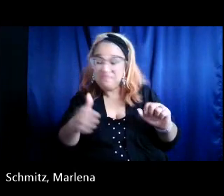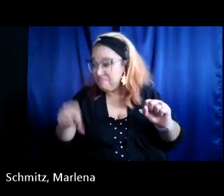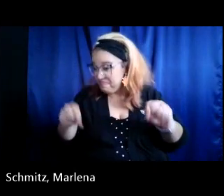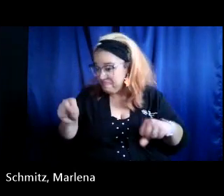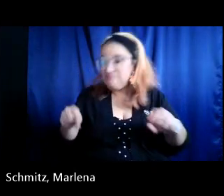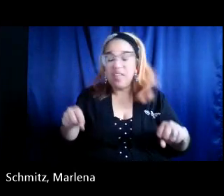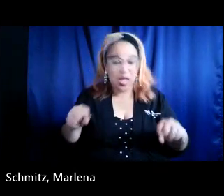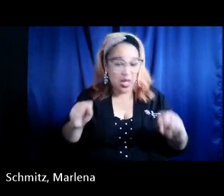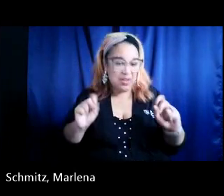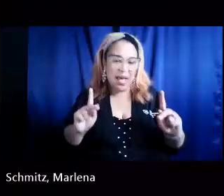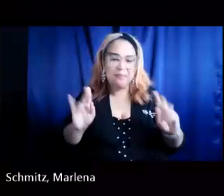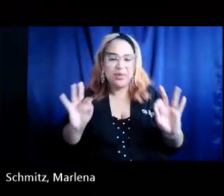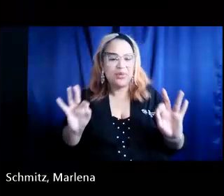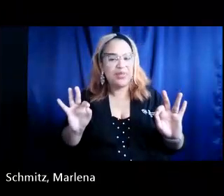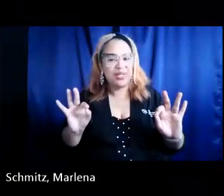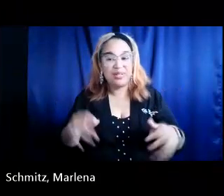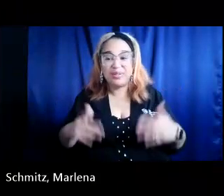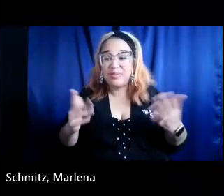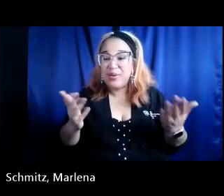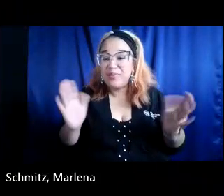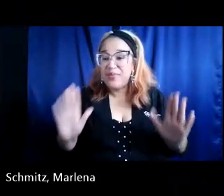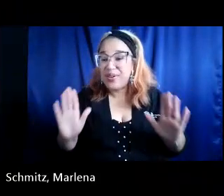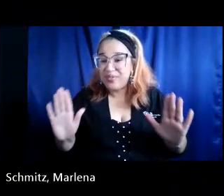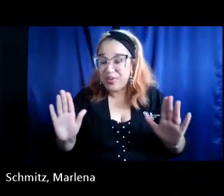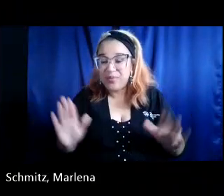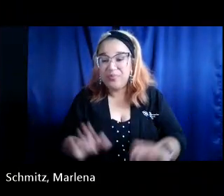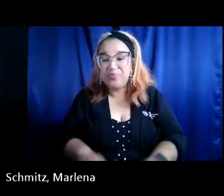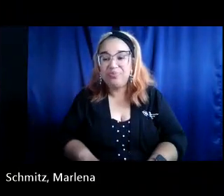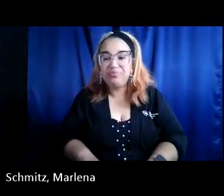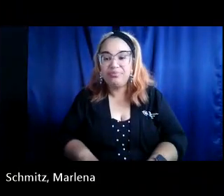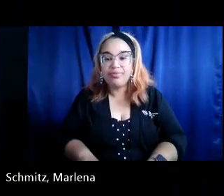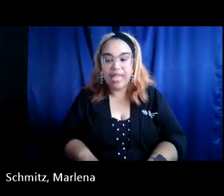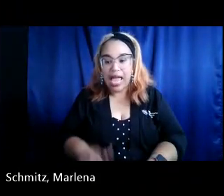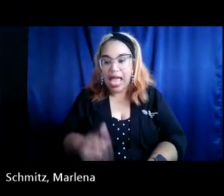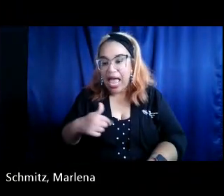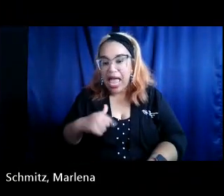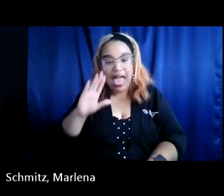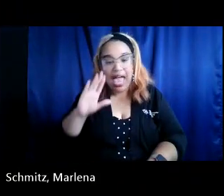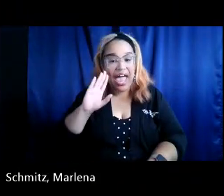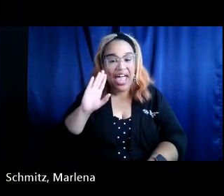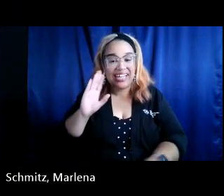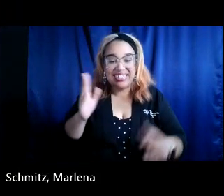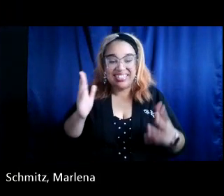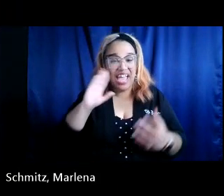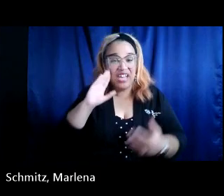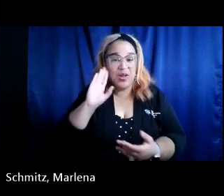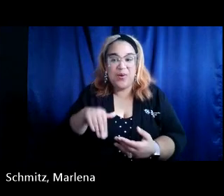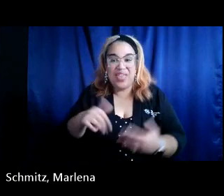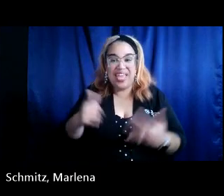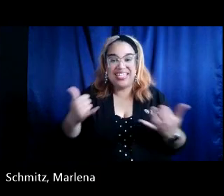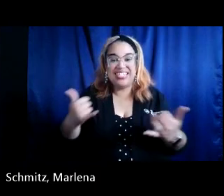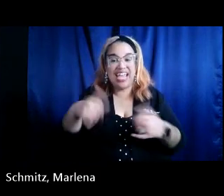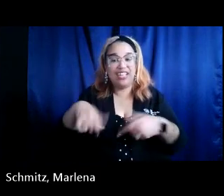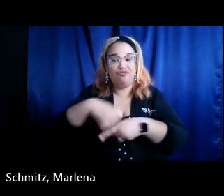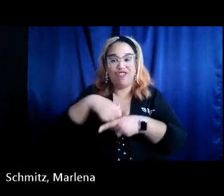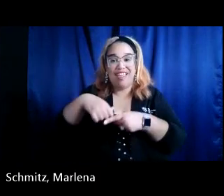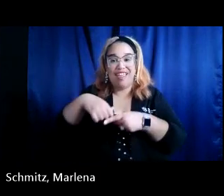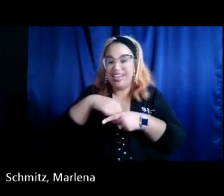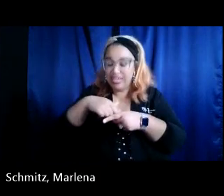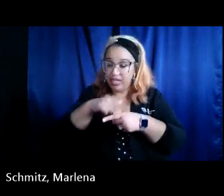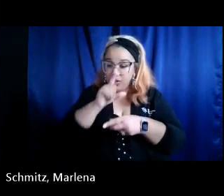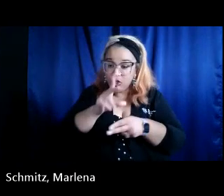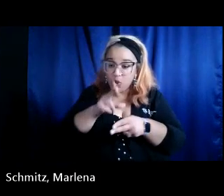perfect. Awesome. Great. So I know we have a short amount of time right now to learn a little bit about Stable Account, but this is